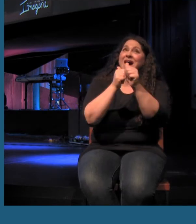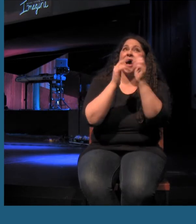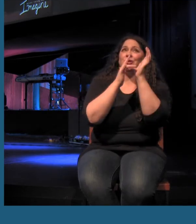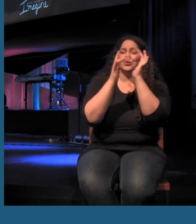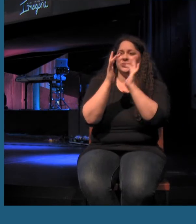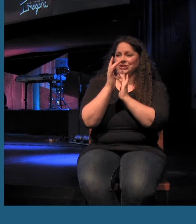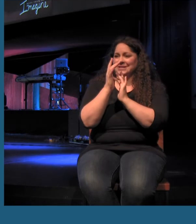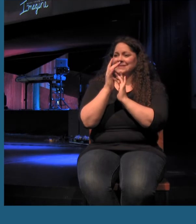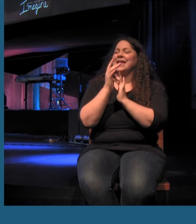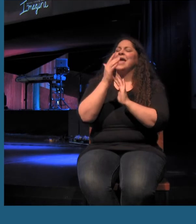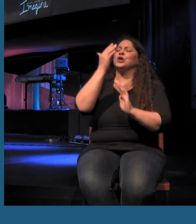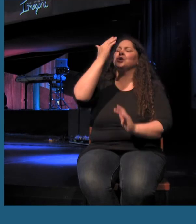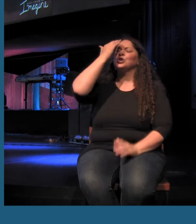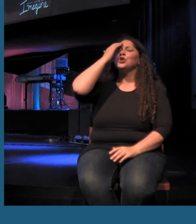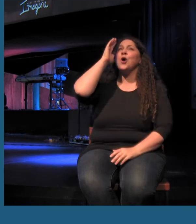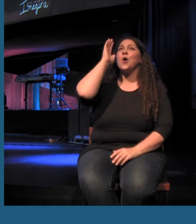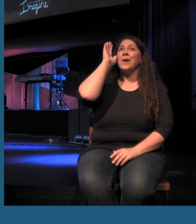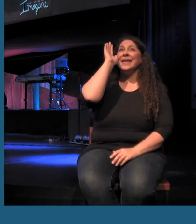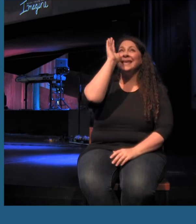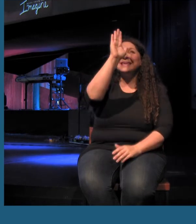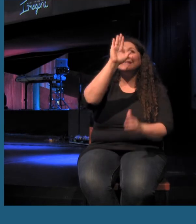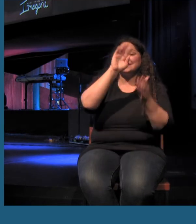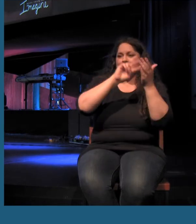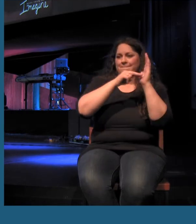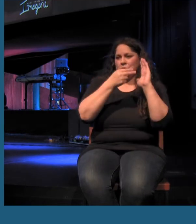and find their purpose in him.